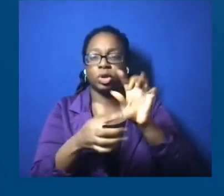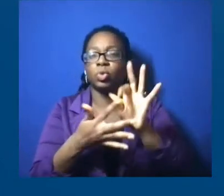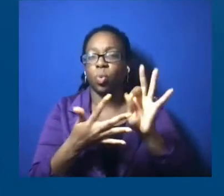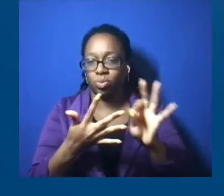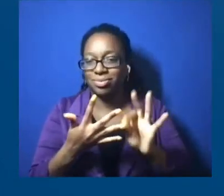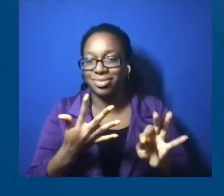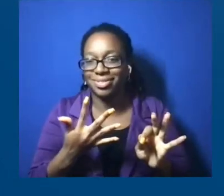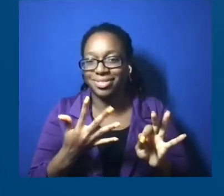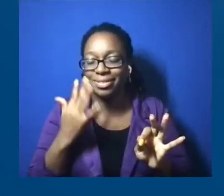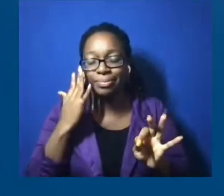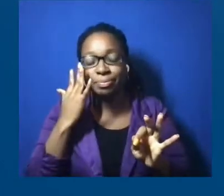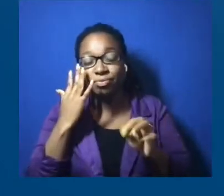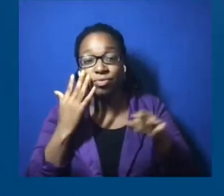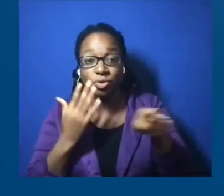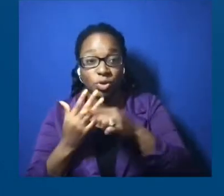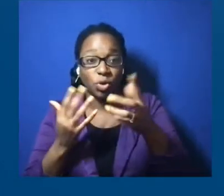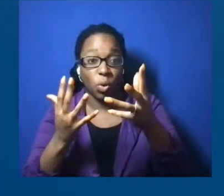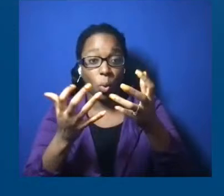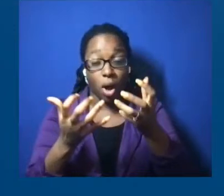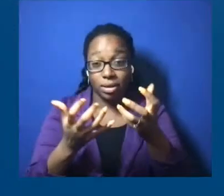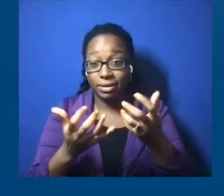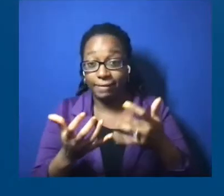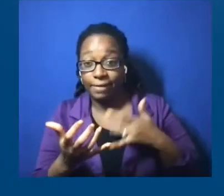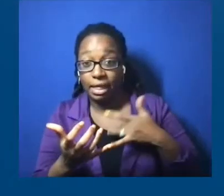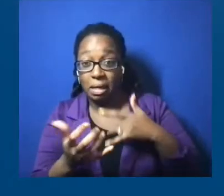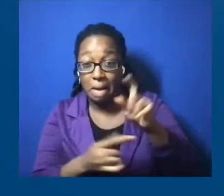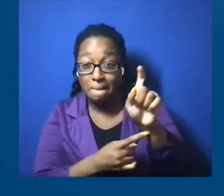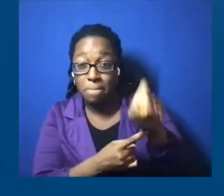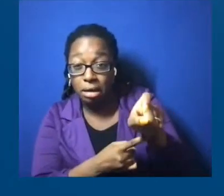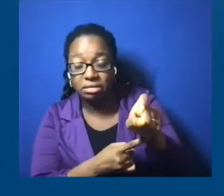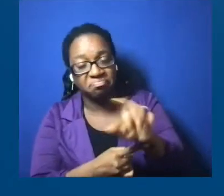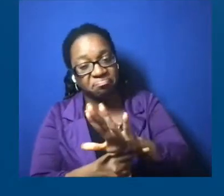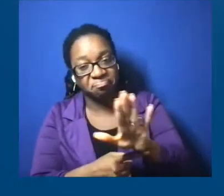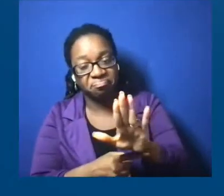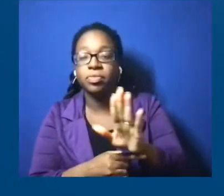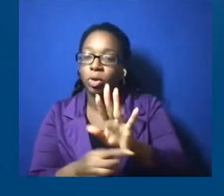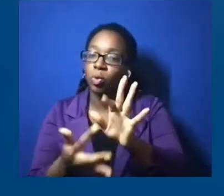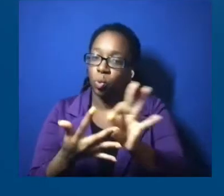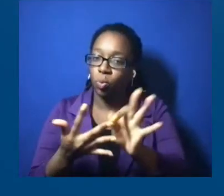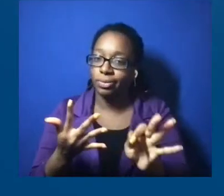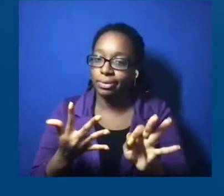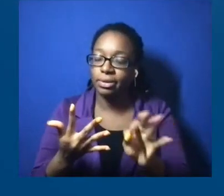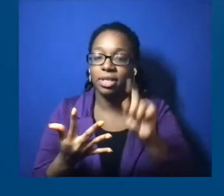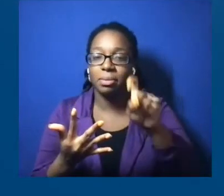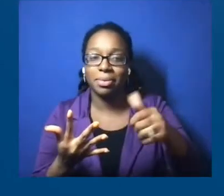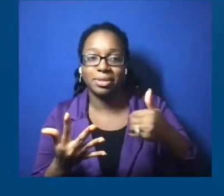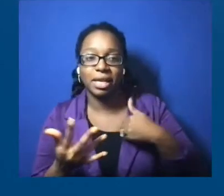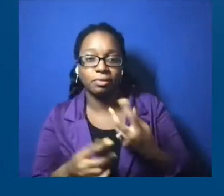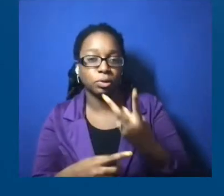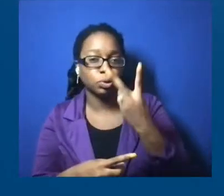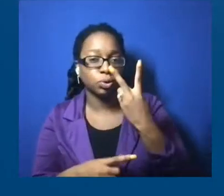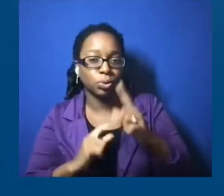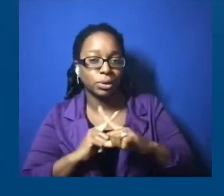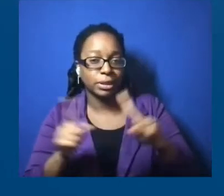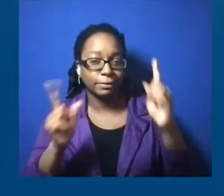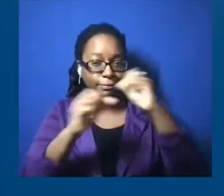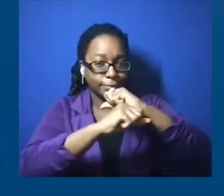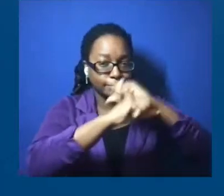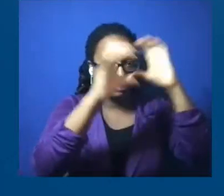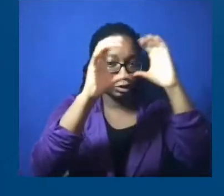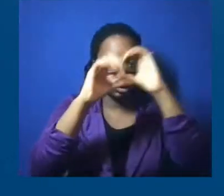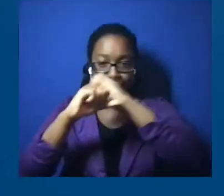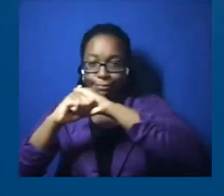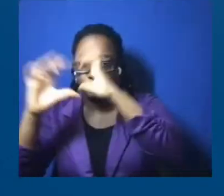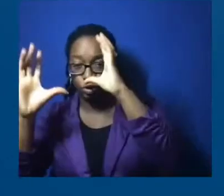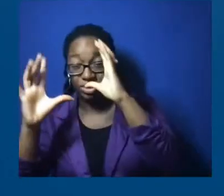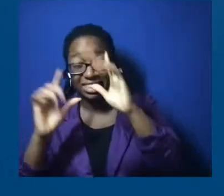Everybody wants to make it a referendum, but it's a choice between 2 vastly different visions for America, significantly